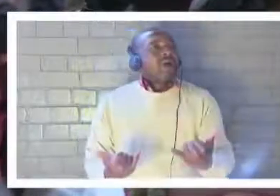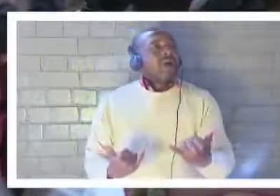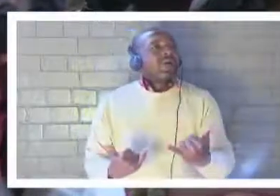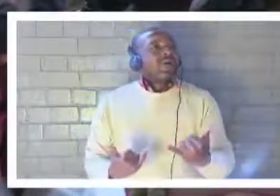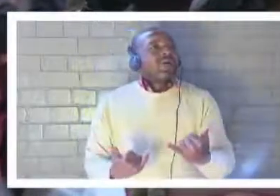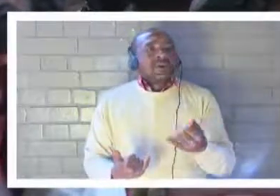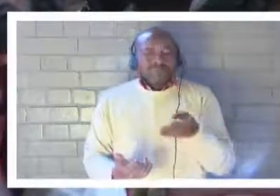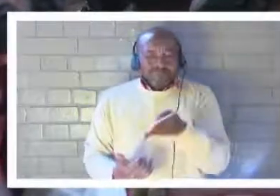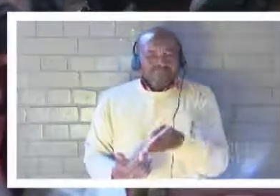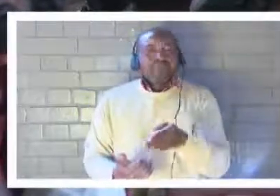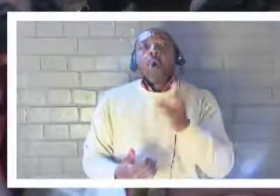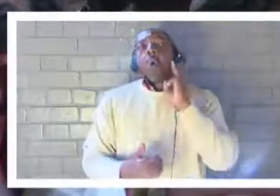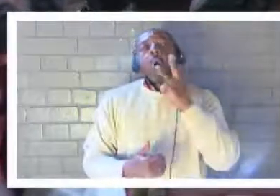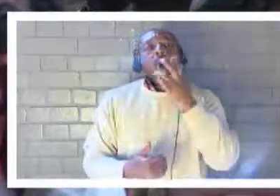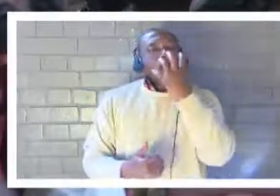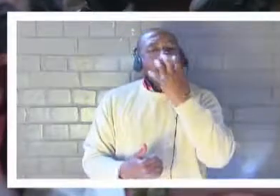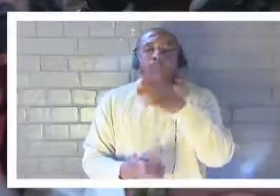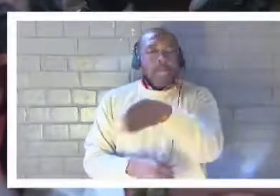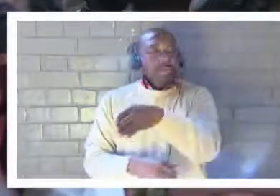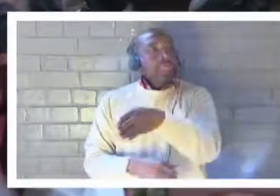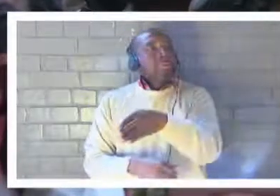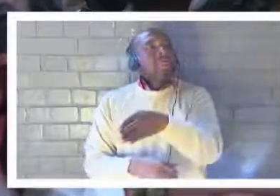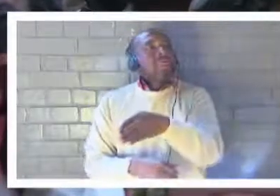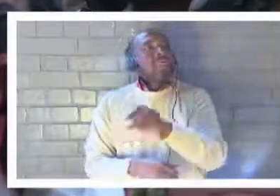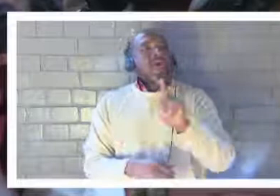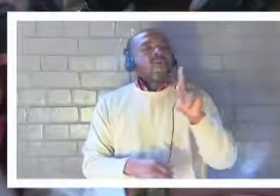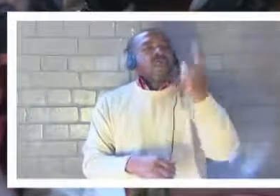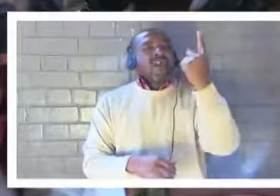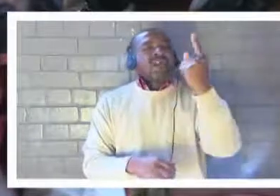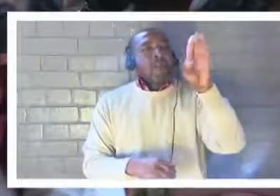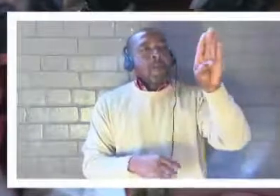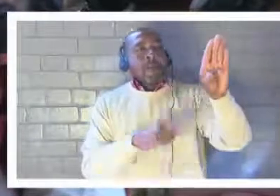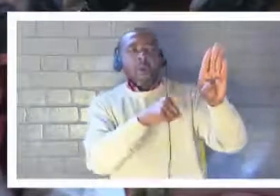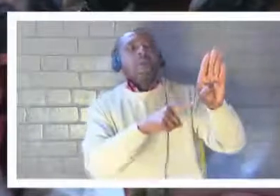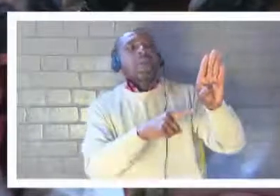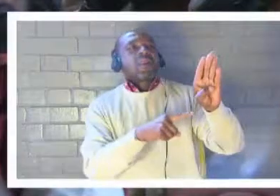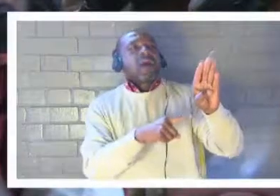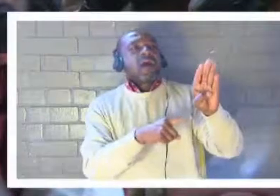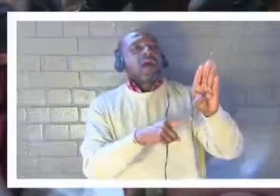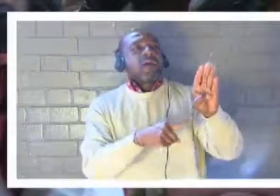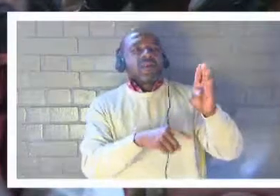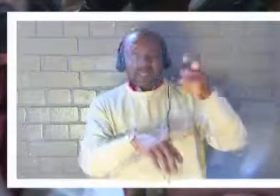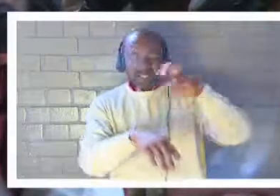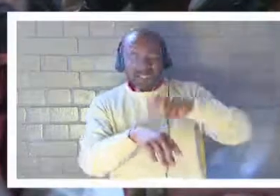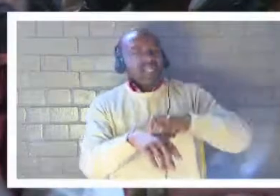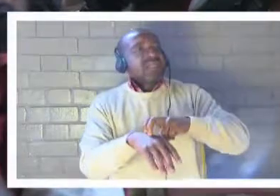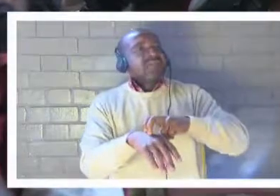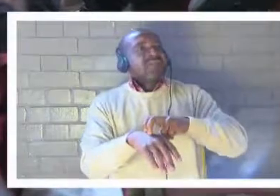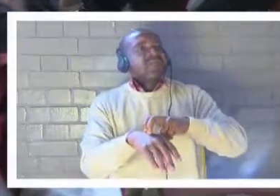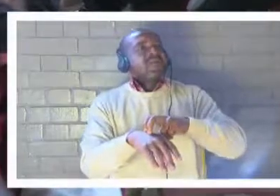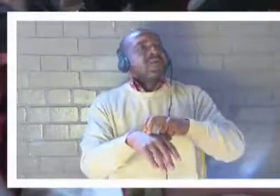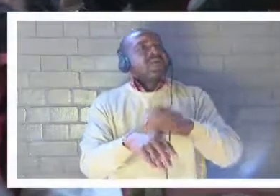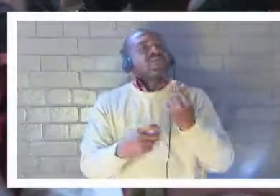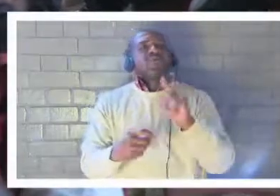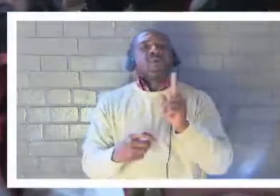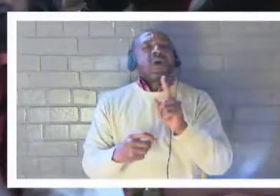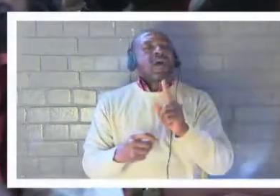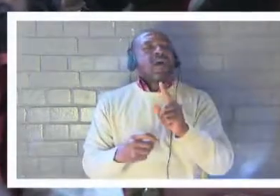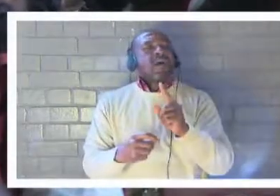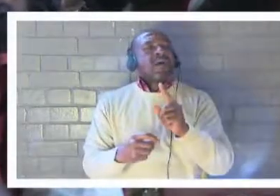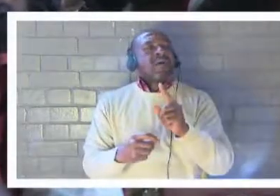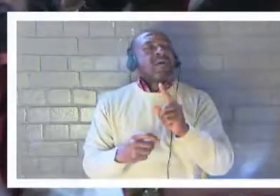The first boiler was supposed to be shut down for 16 weeks. We had 7 months. So that is what DID